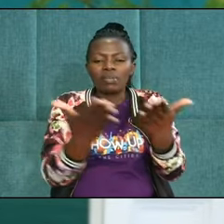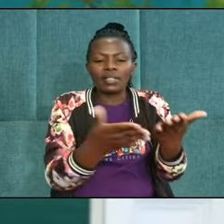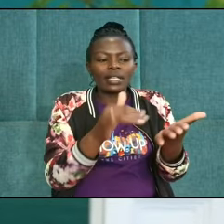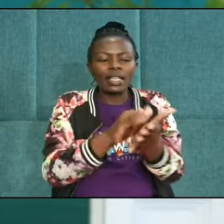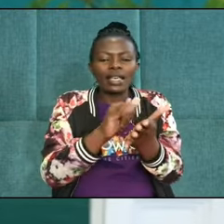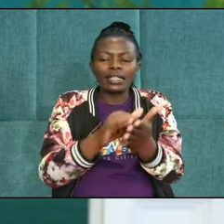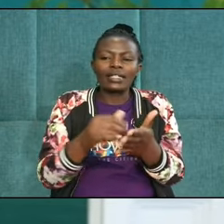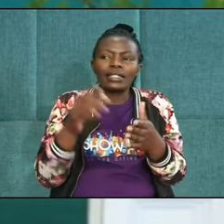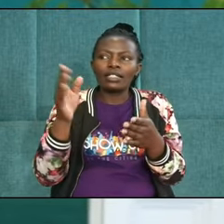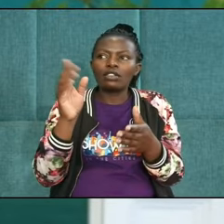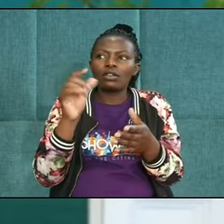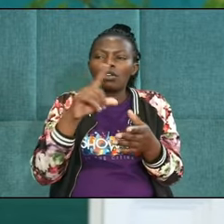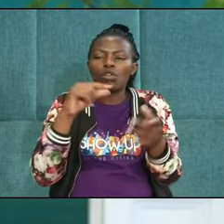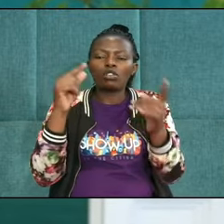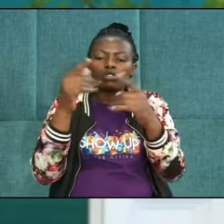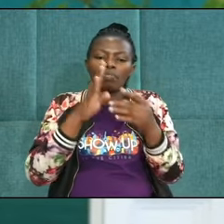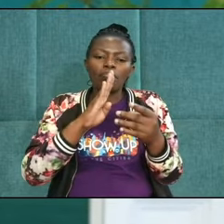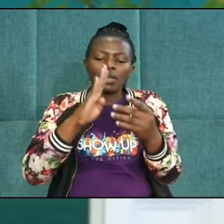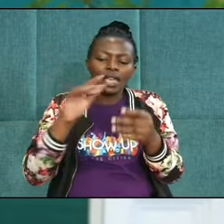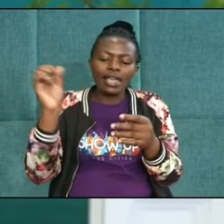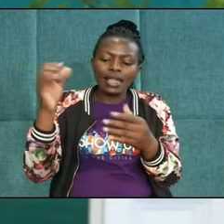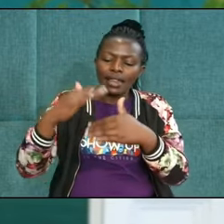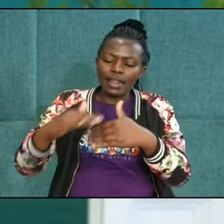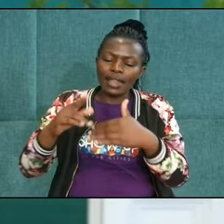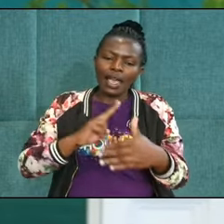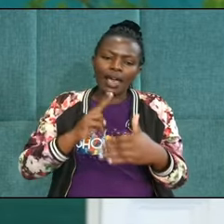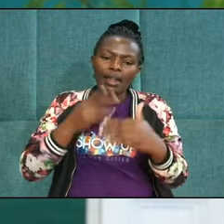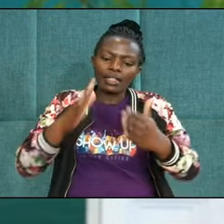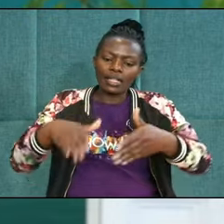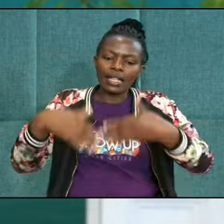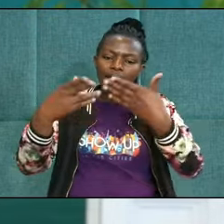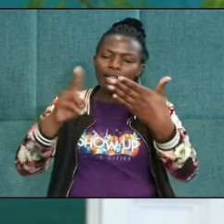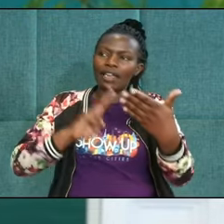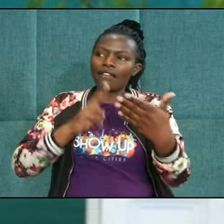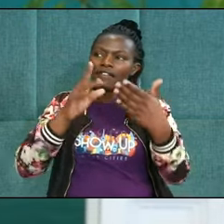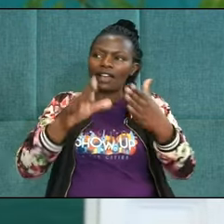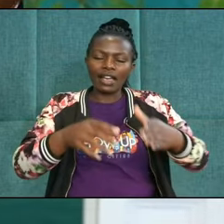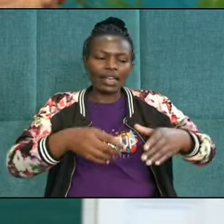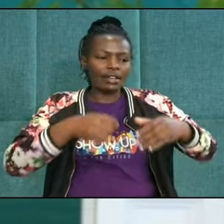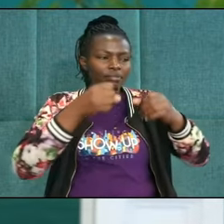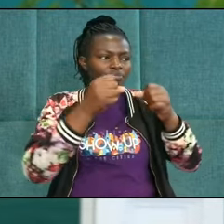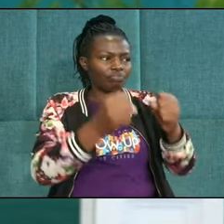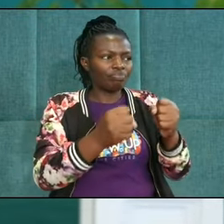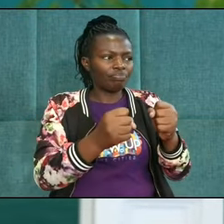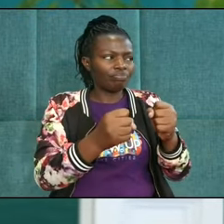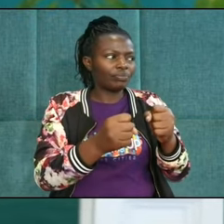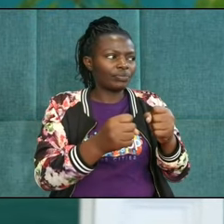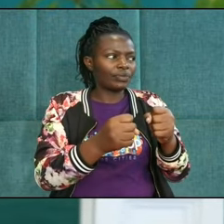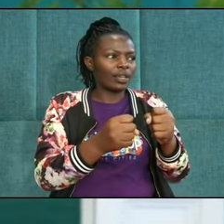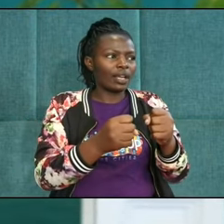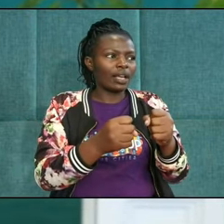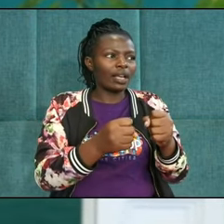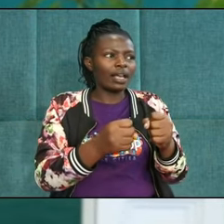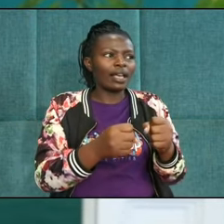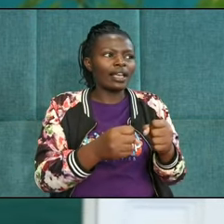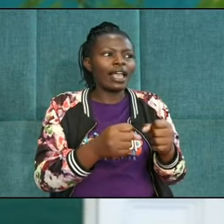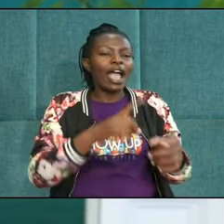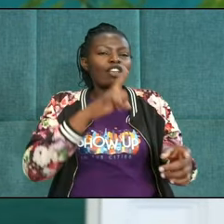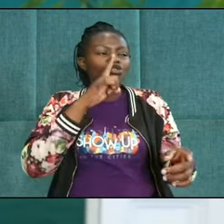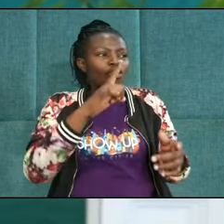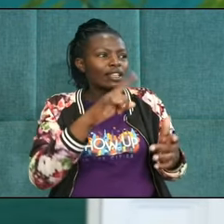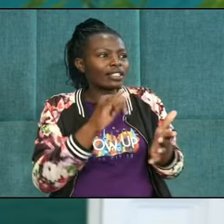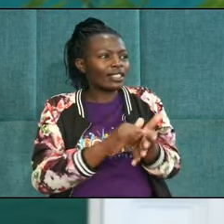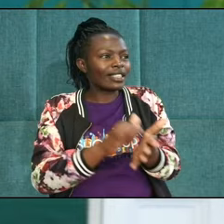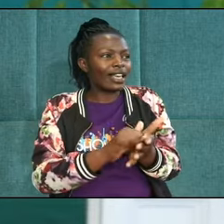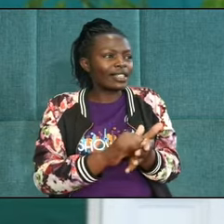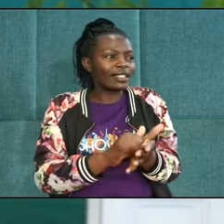he will give us strength. There are insurances telling us that he will provide our needs. There are